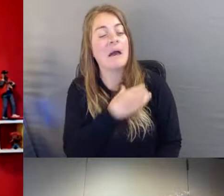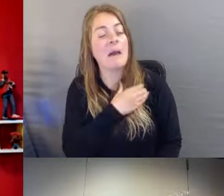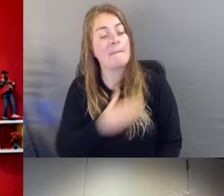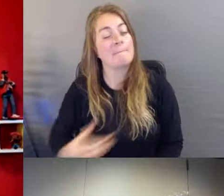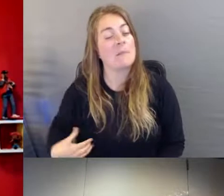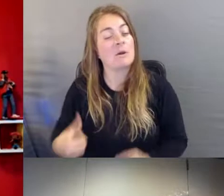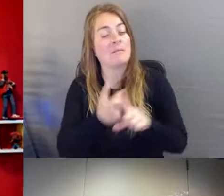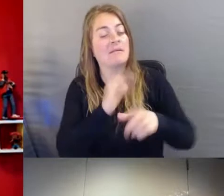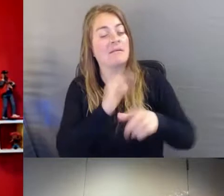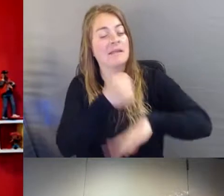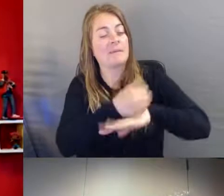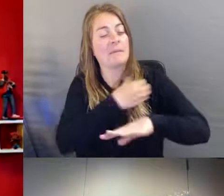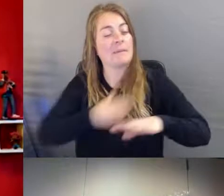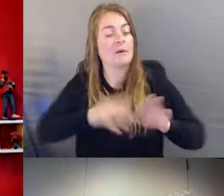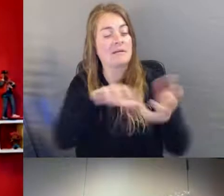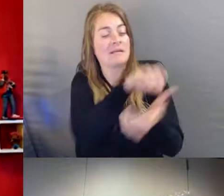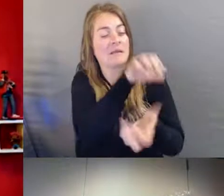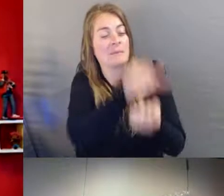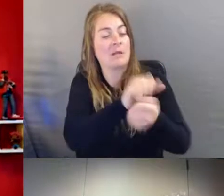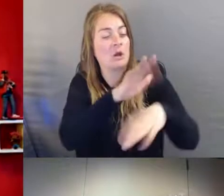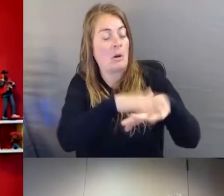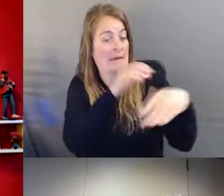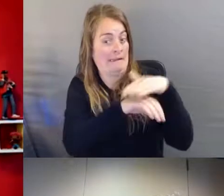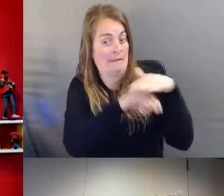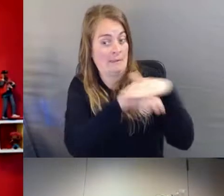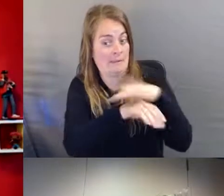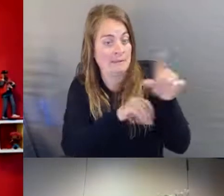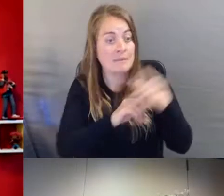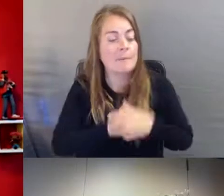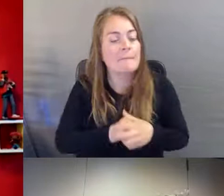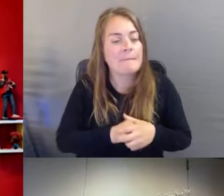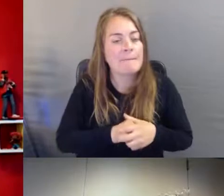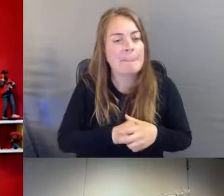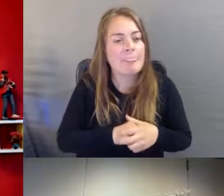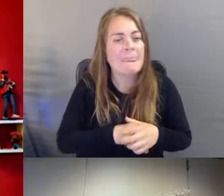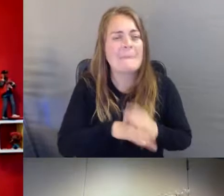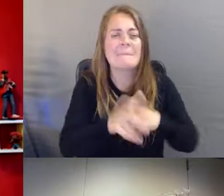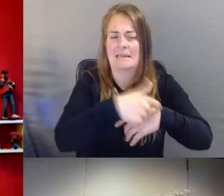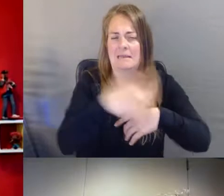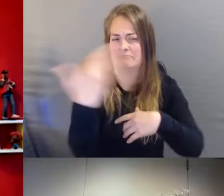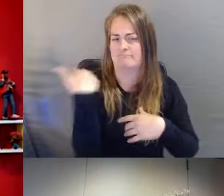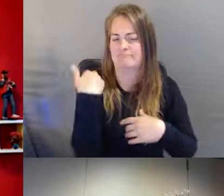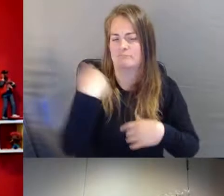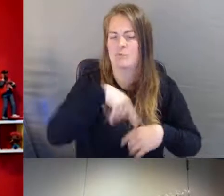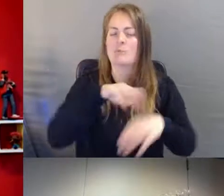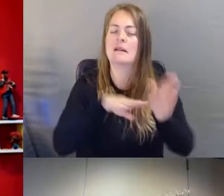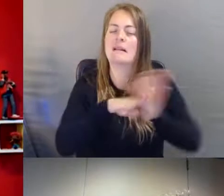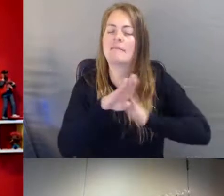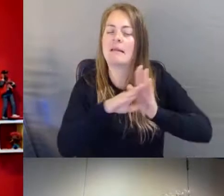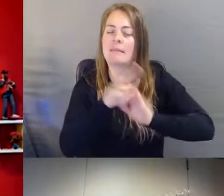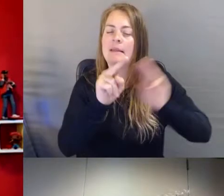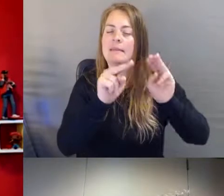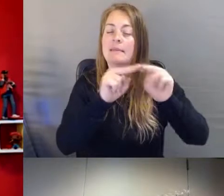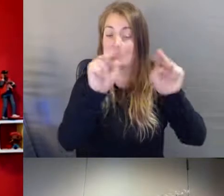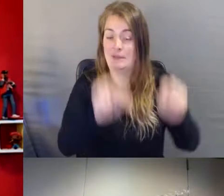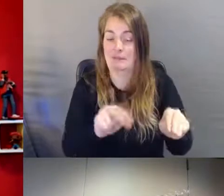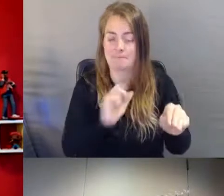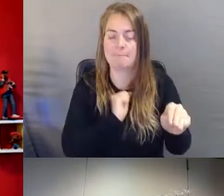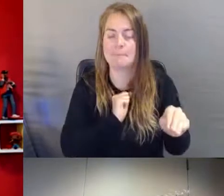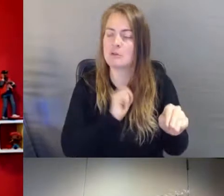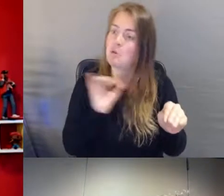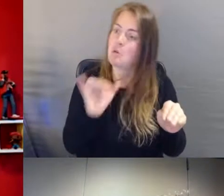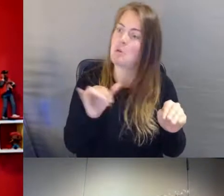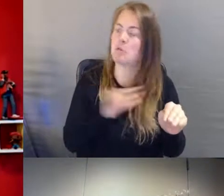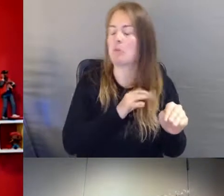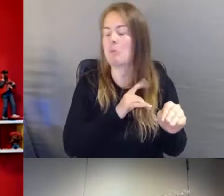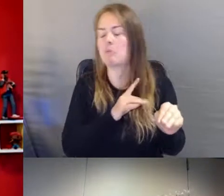formed the Mayor's Committee on Accessibility. And just at that point, we were redesigning the museum. And I learned about it, so I went